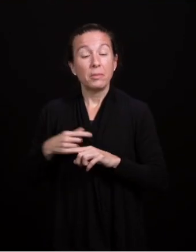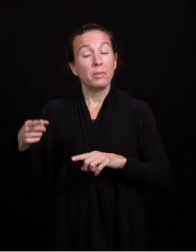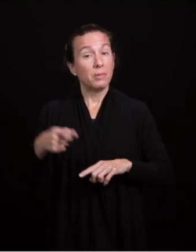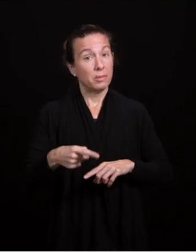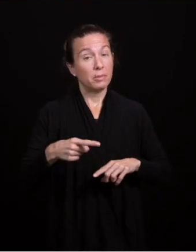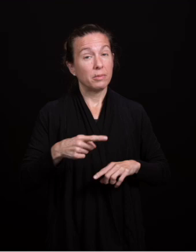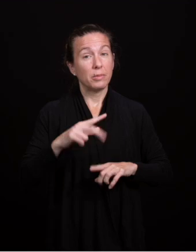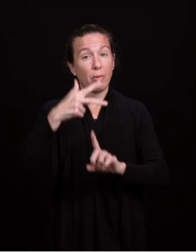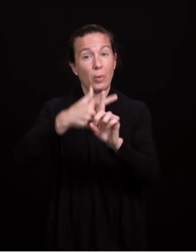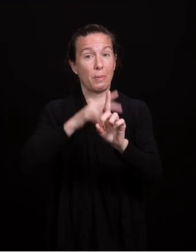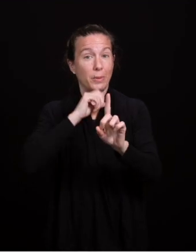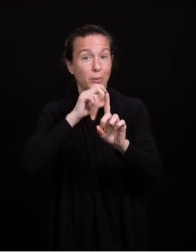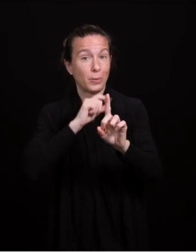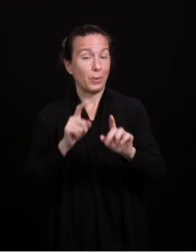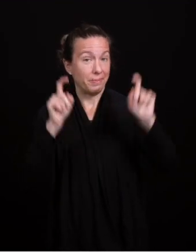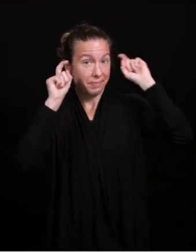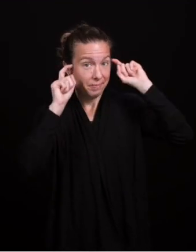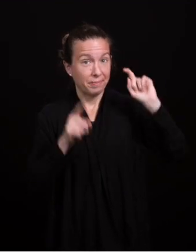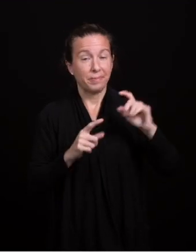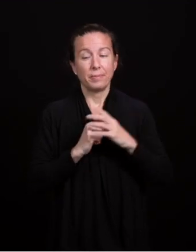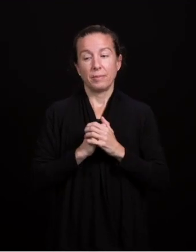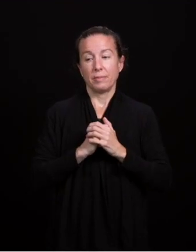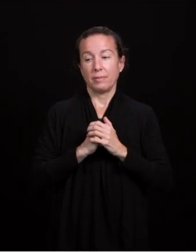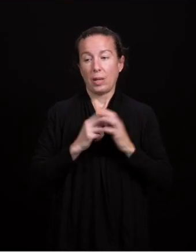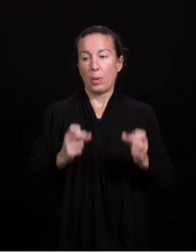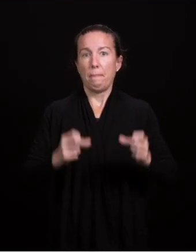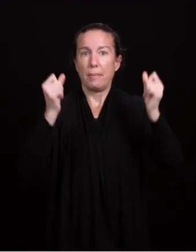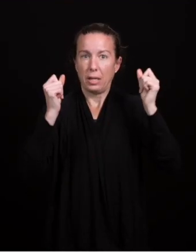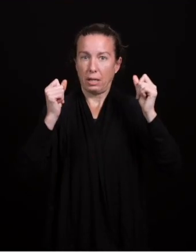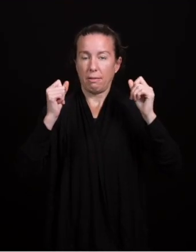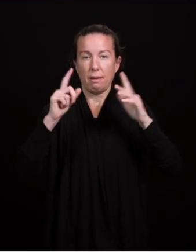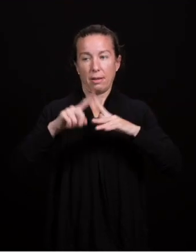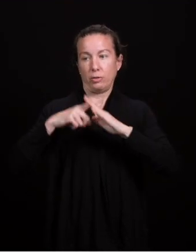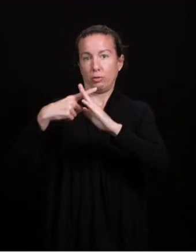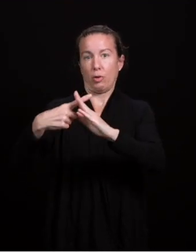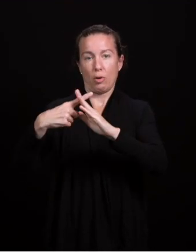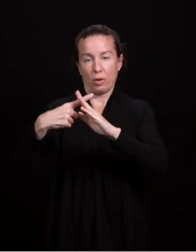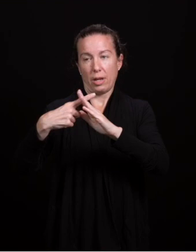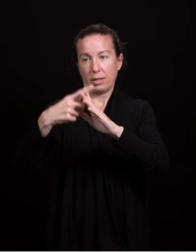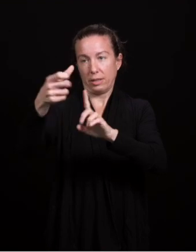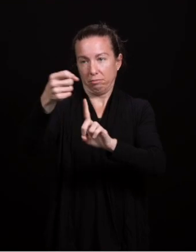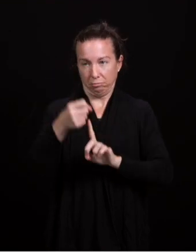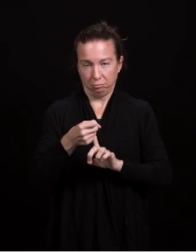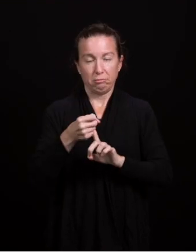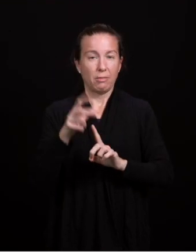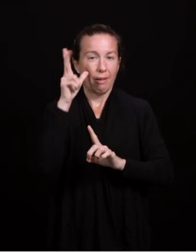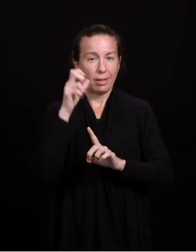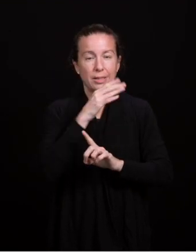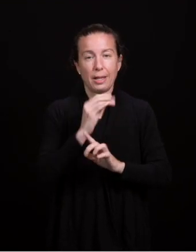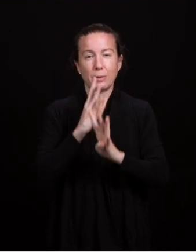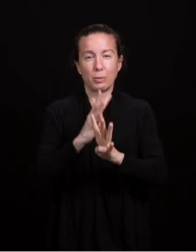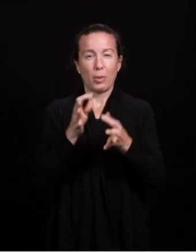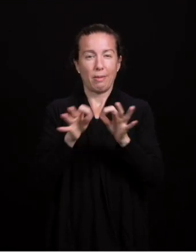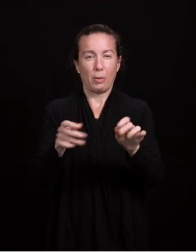she was 3 months old, and we pretty much immediately started working with a listening and spoken language